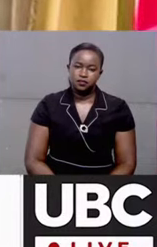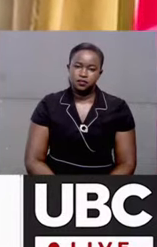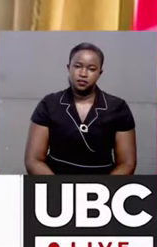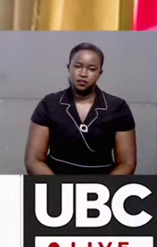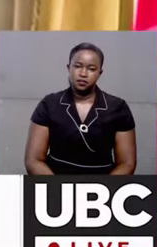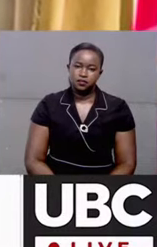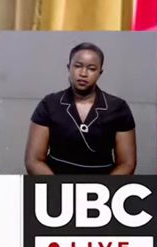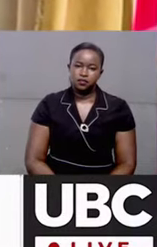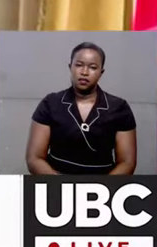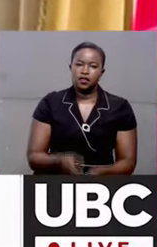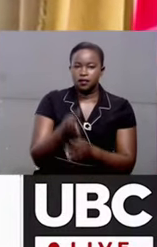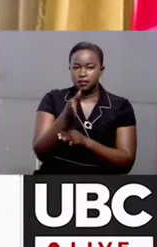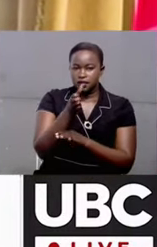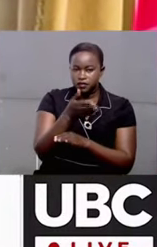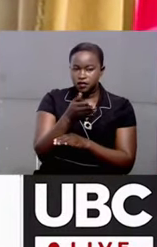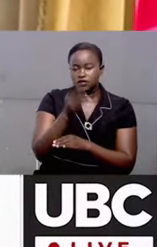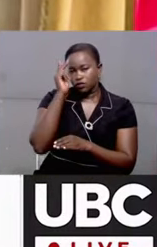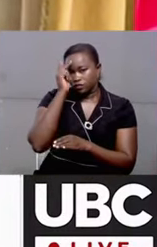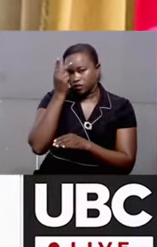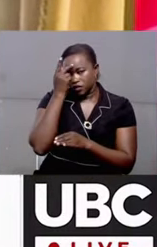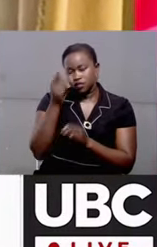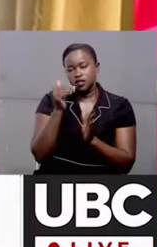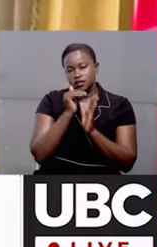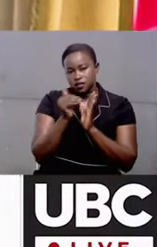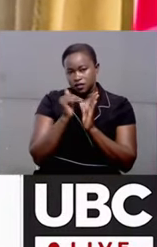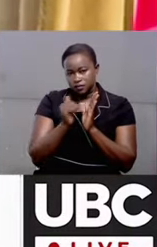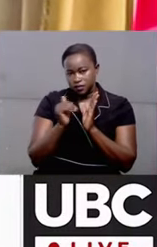the ministerial policy statement.